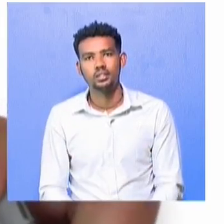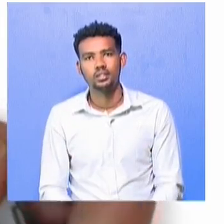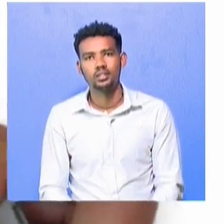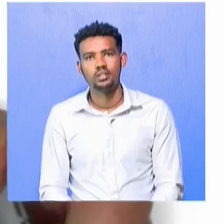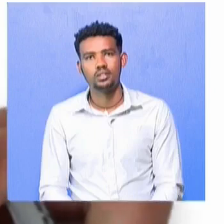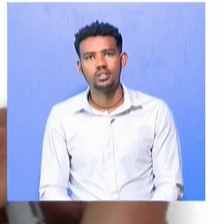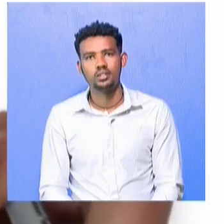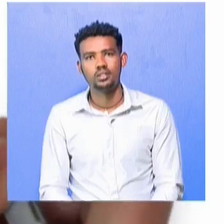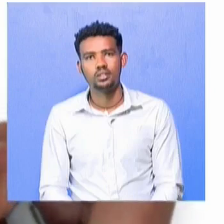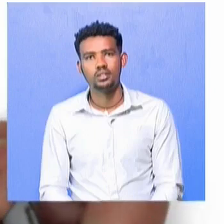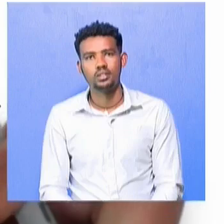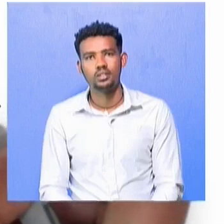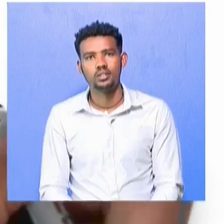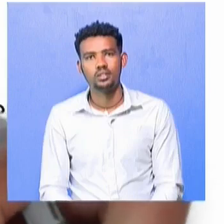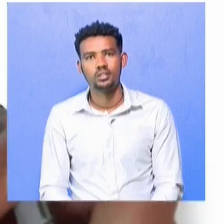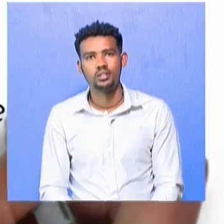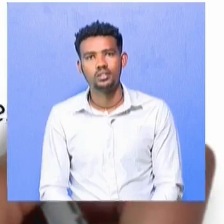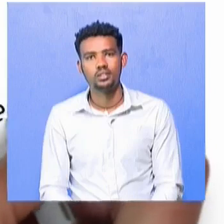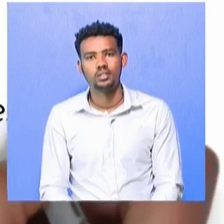listening